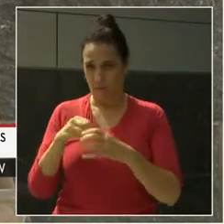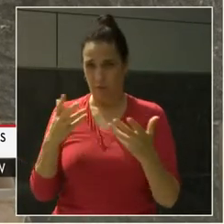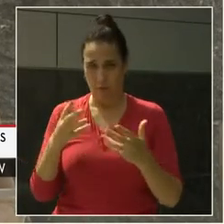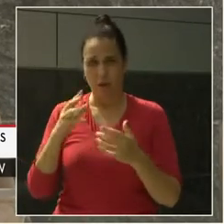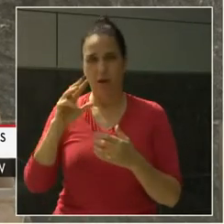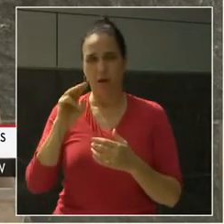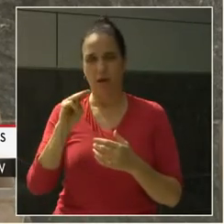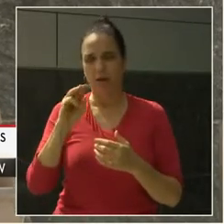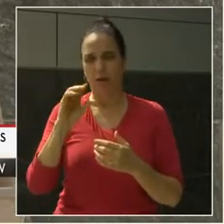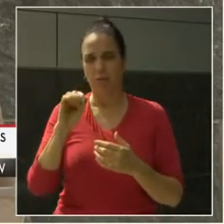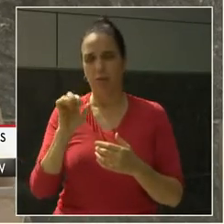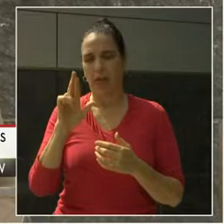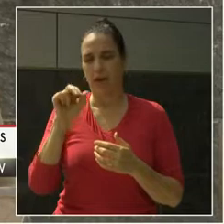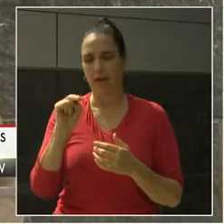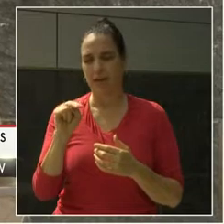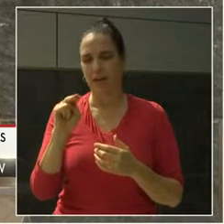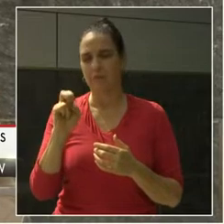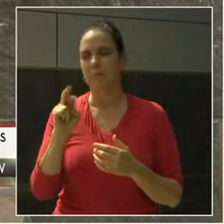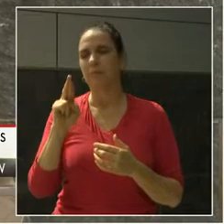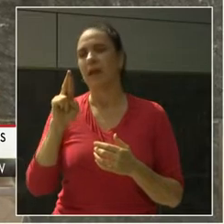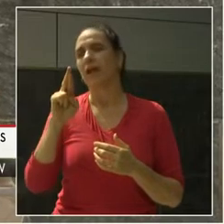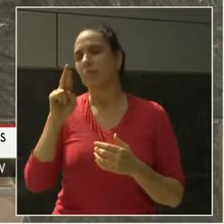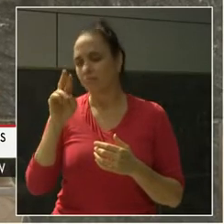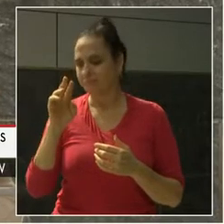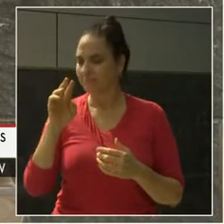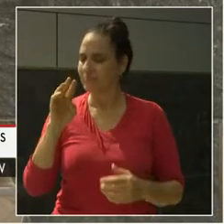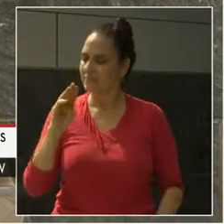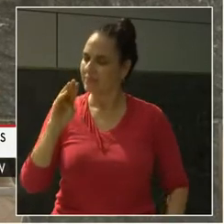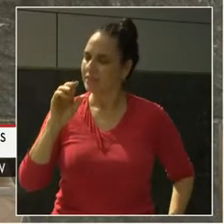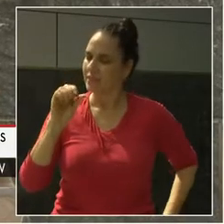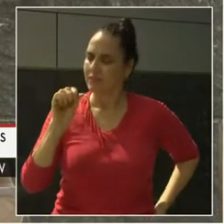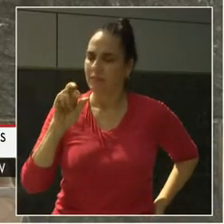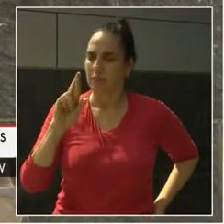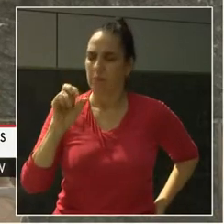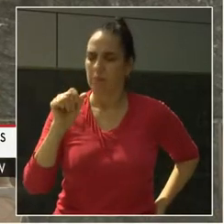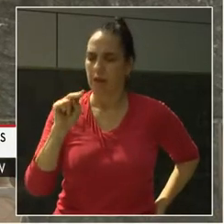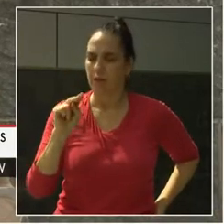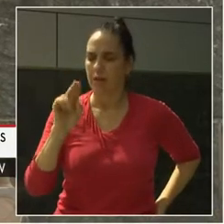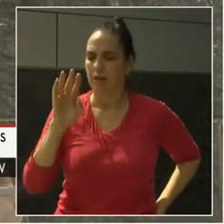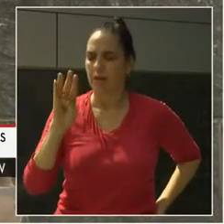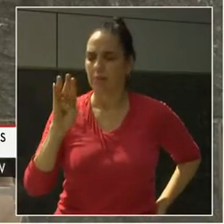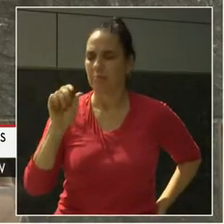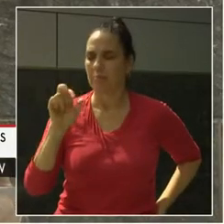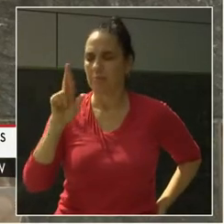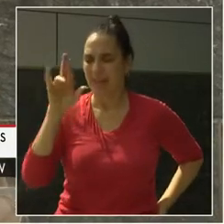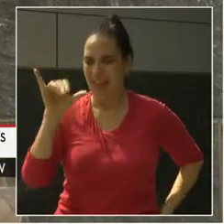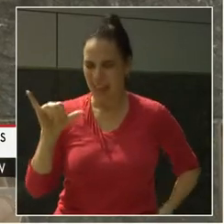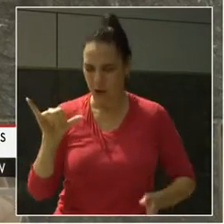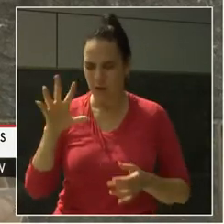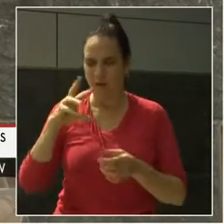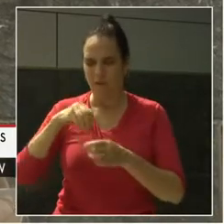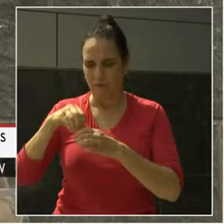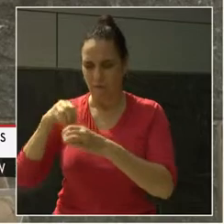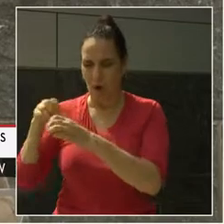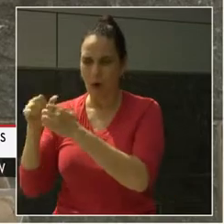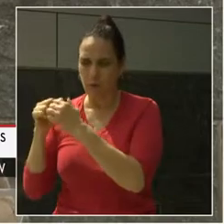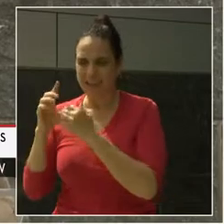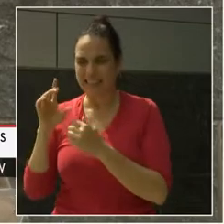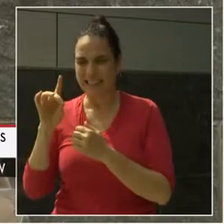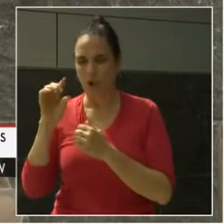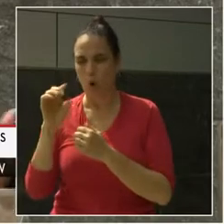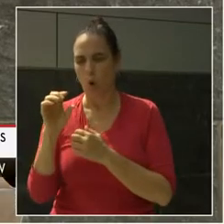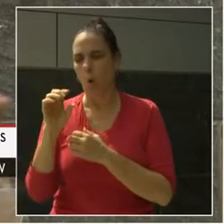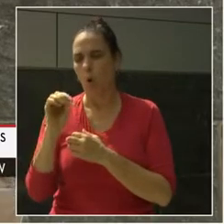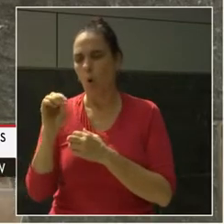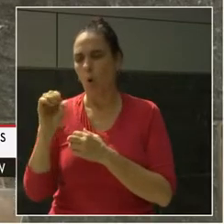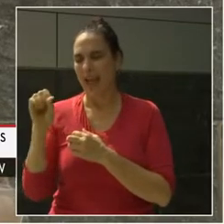Barry SYEP, and all of the employers and DC DOES employees that made that